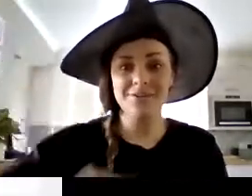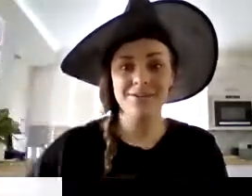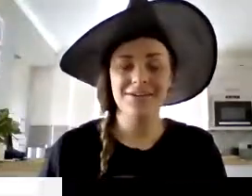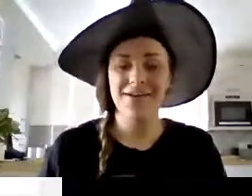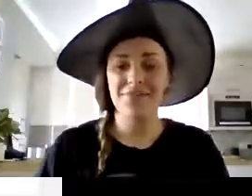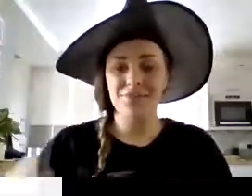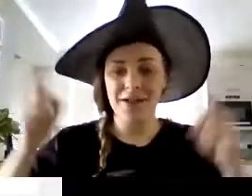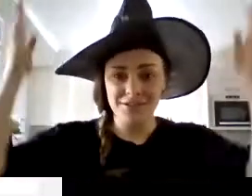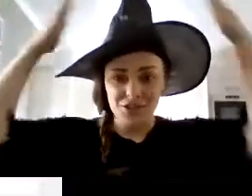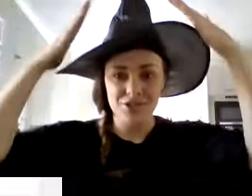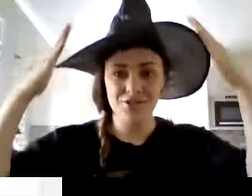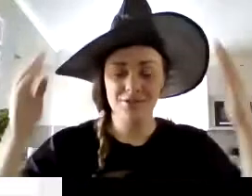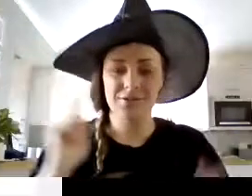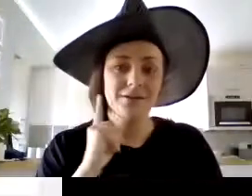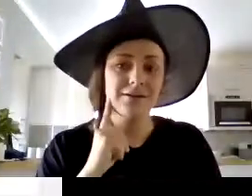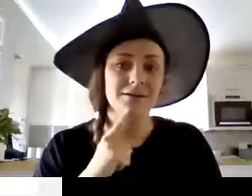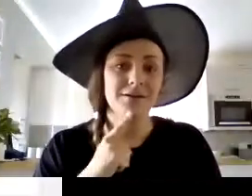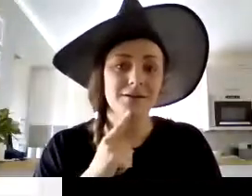Down! Cried the witch.